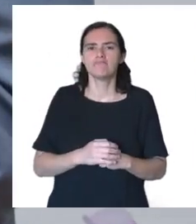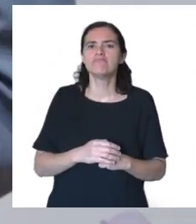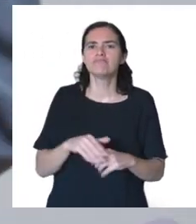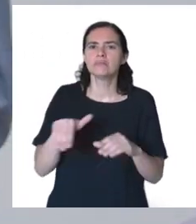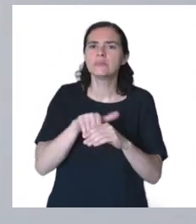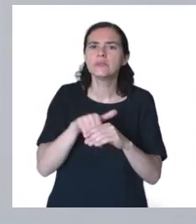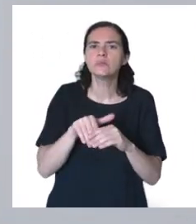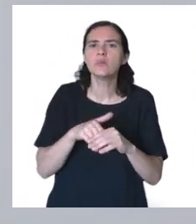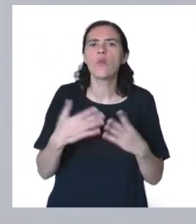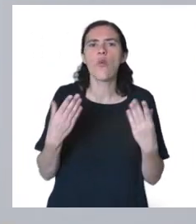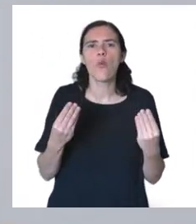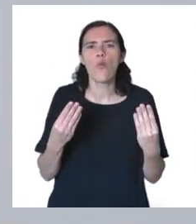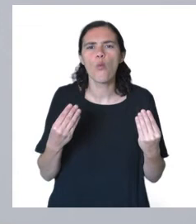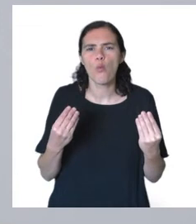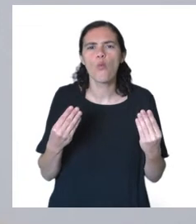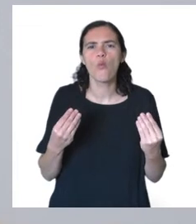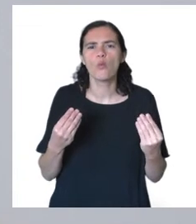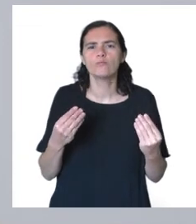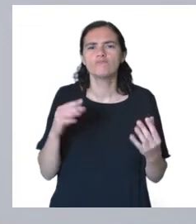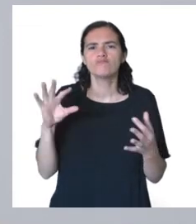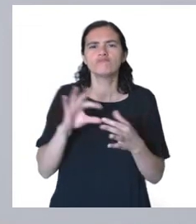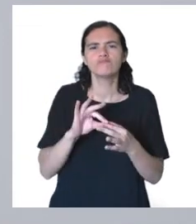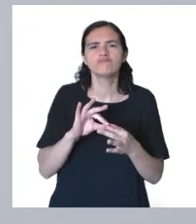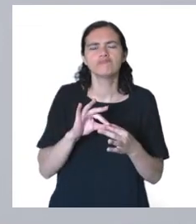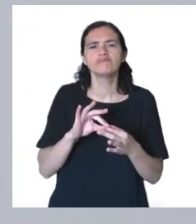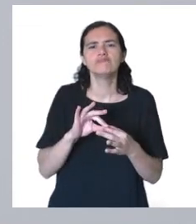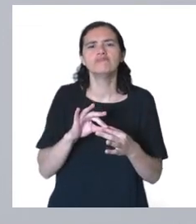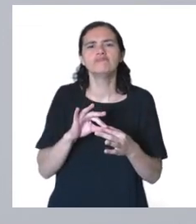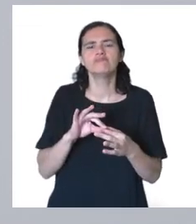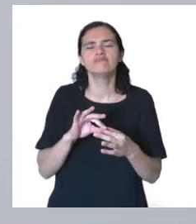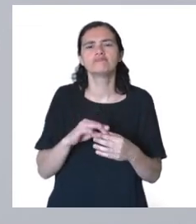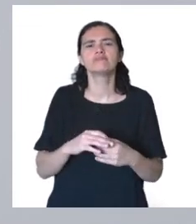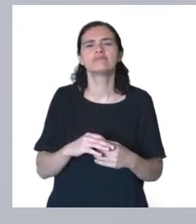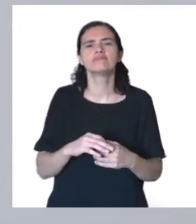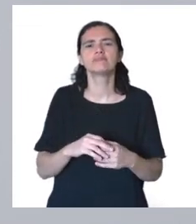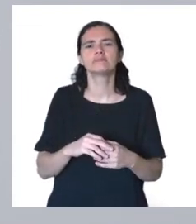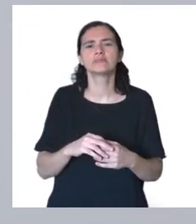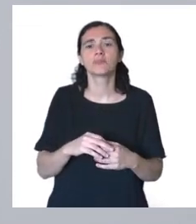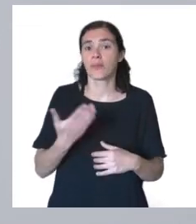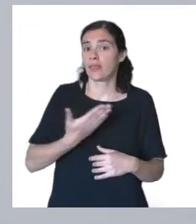on very involved in the question of